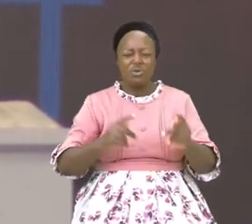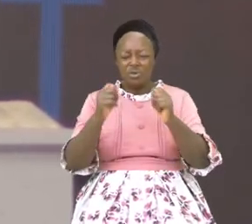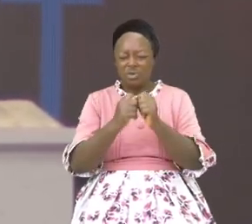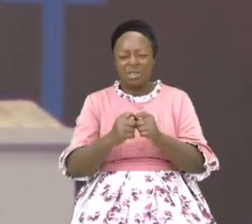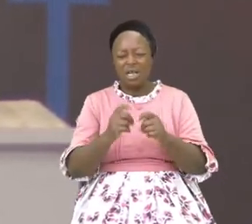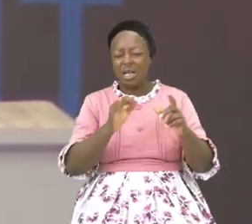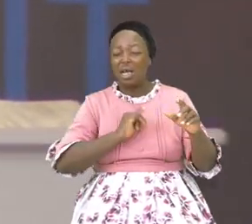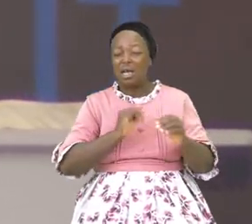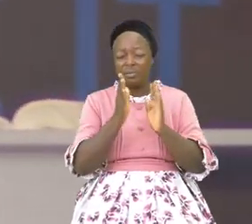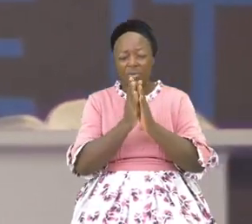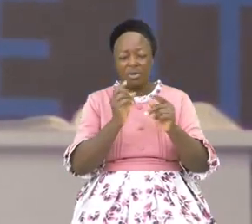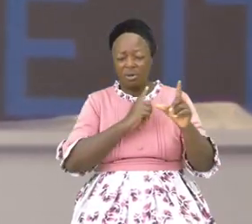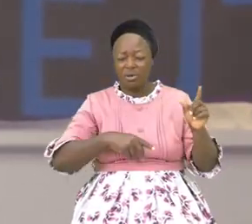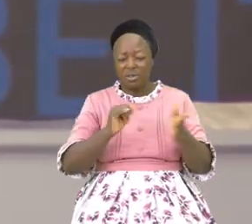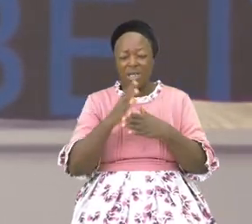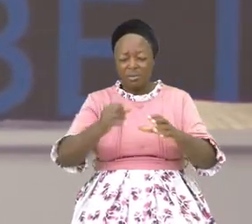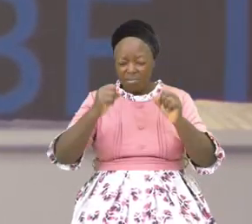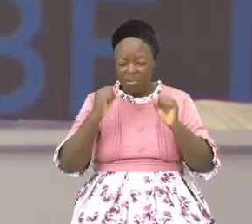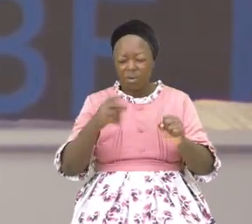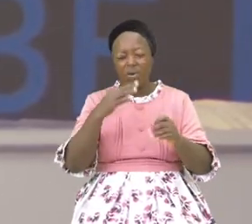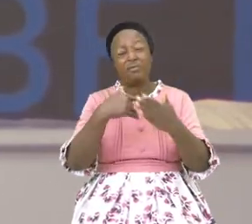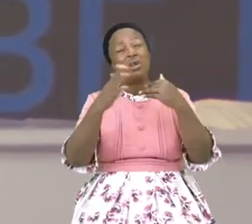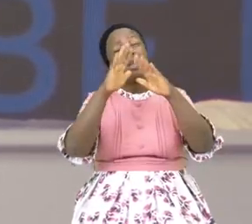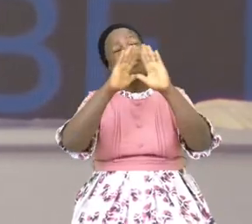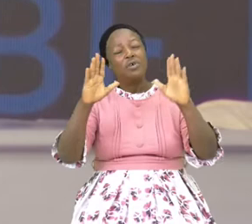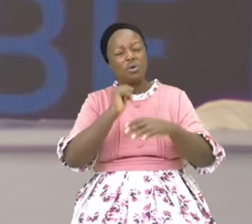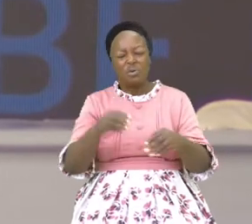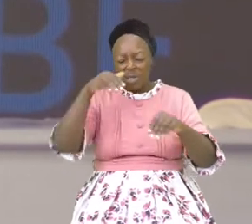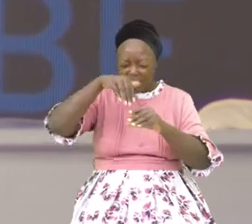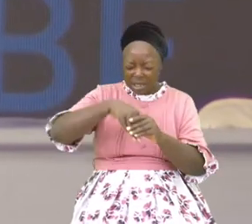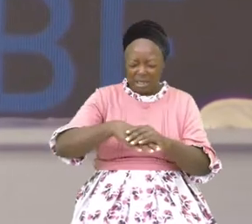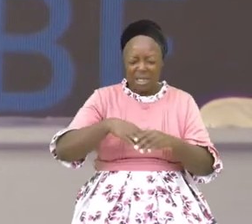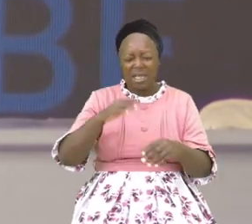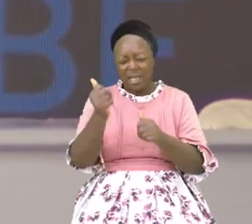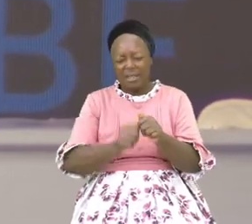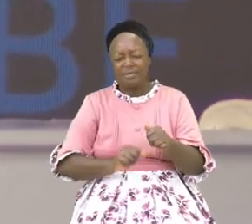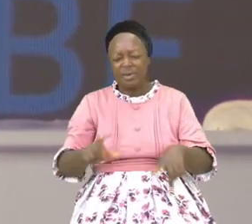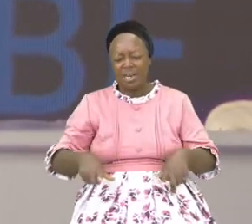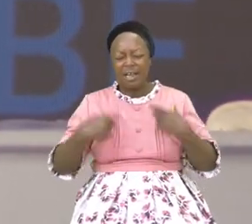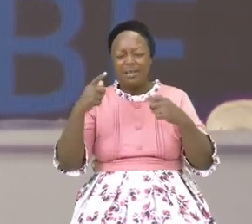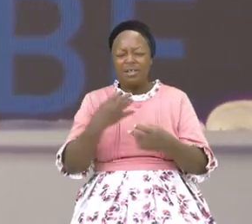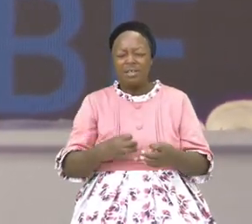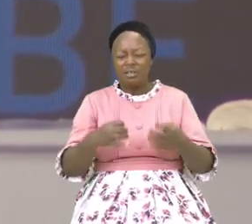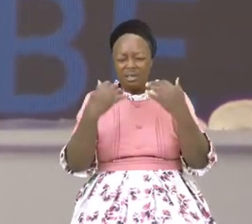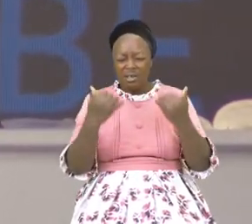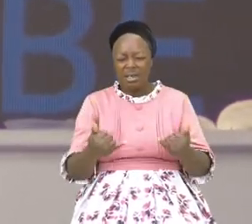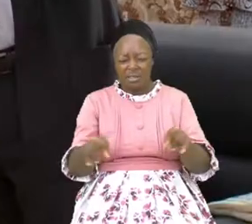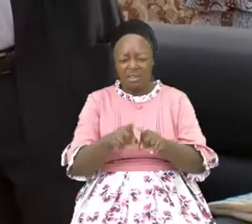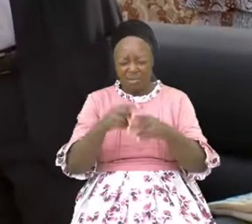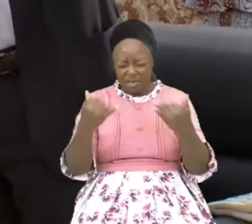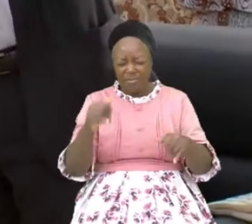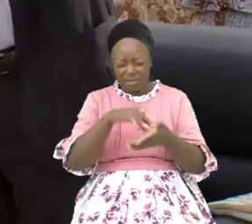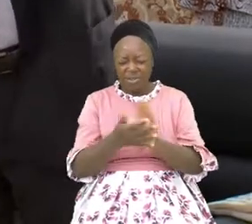pray, Lord, the power of heaven will penetrate every life even now in